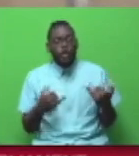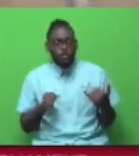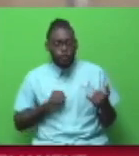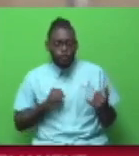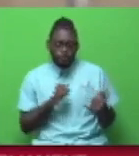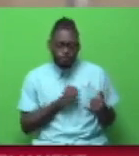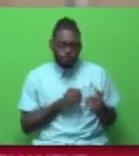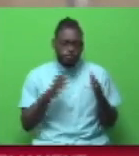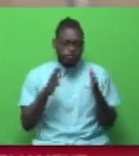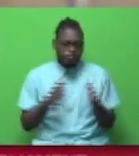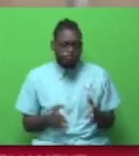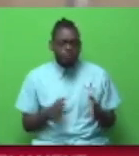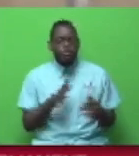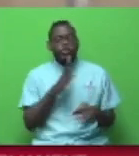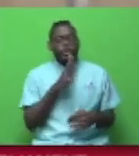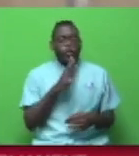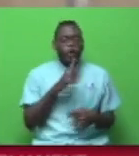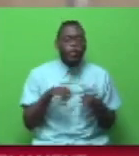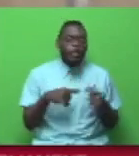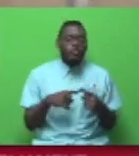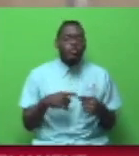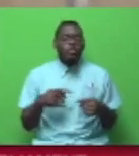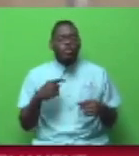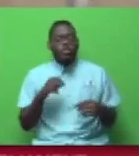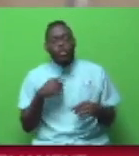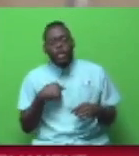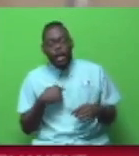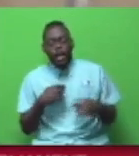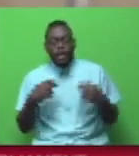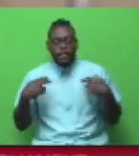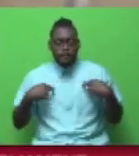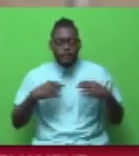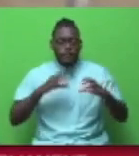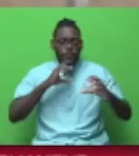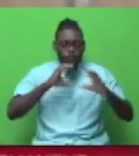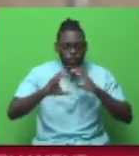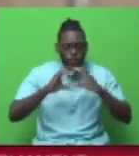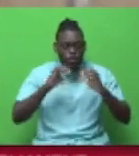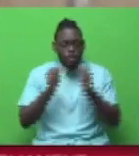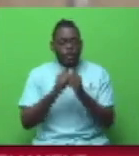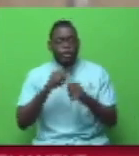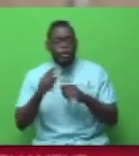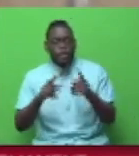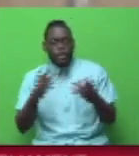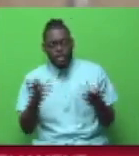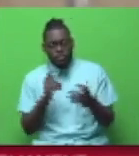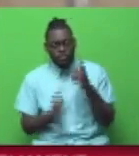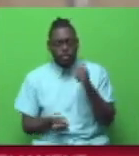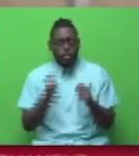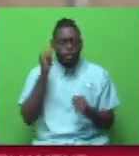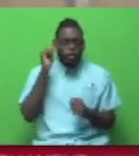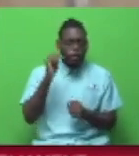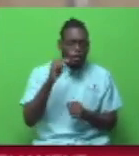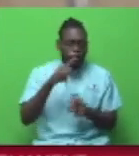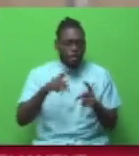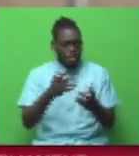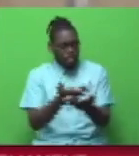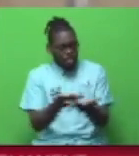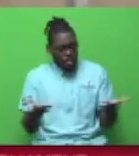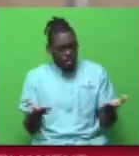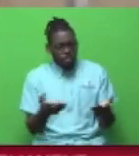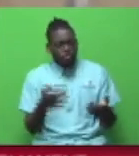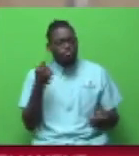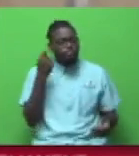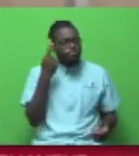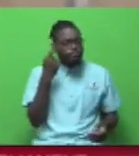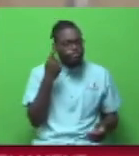the people to have a conversation with the people of Trinidad and Tobago, so that they have a sense as to what their government has been